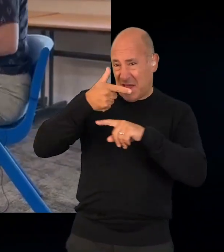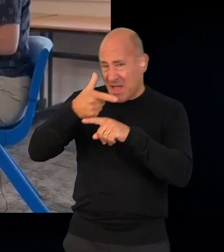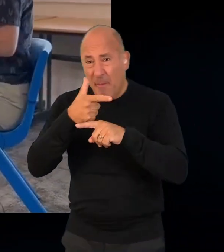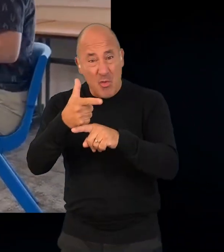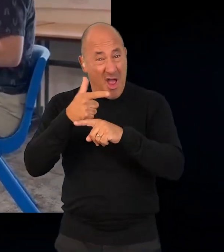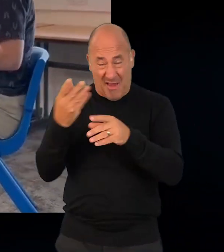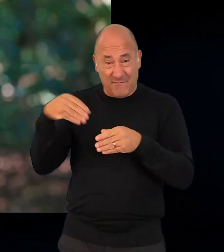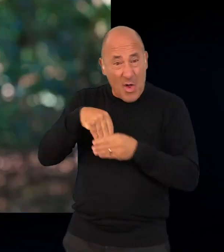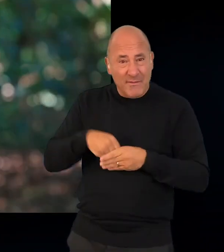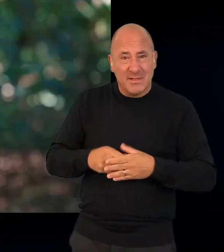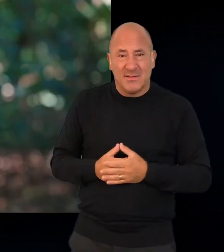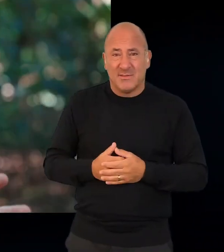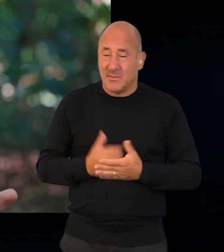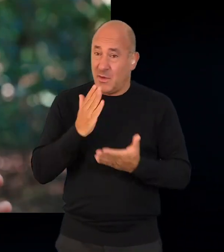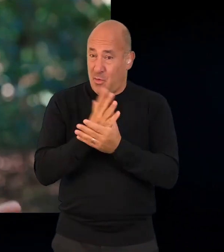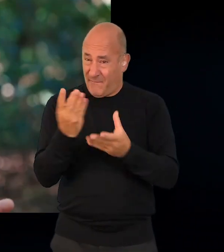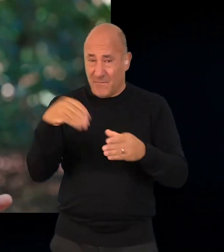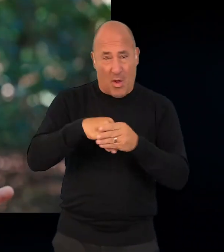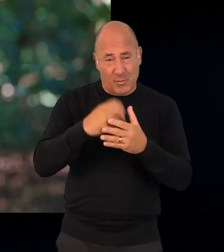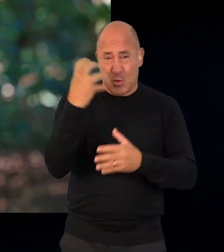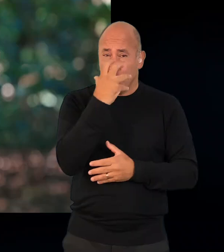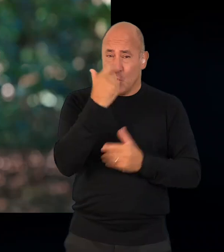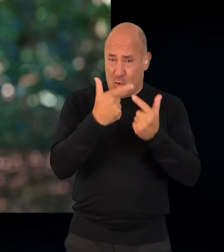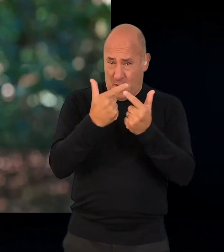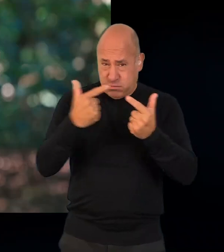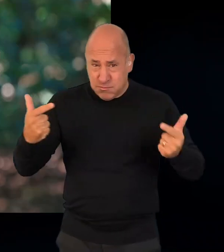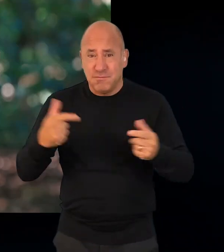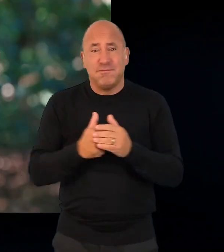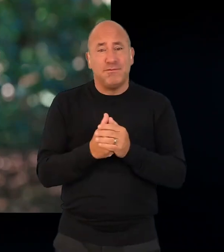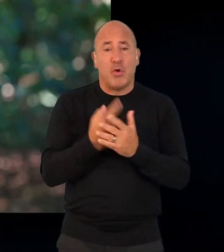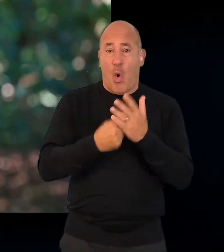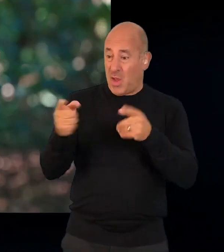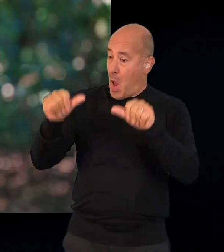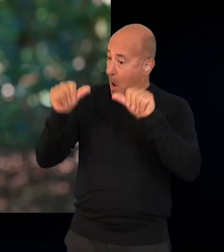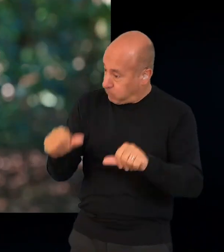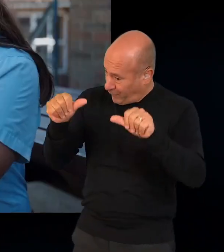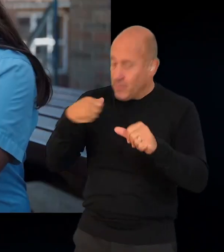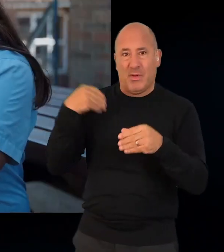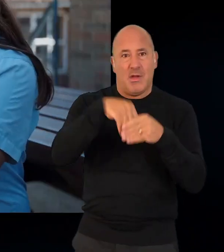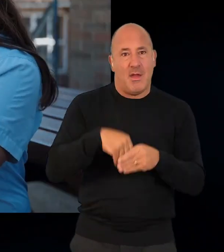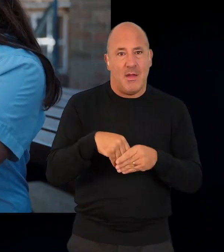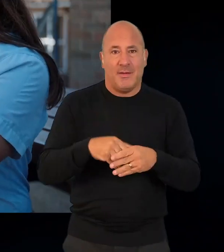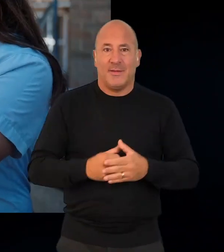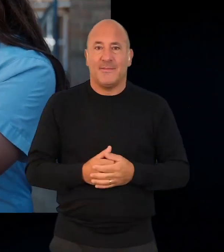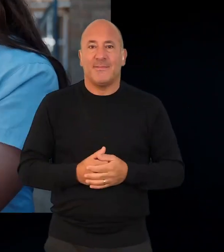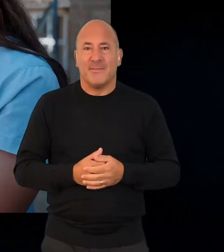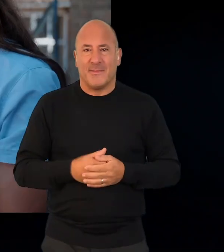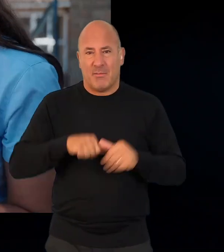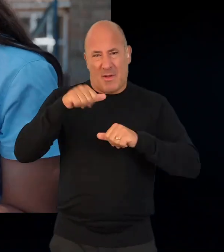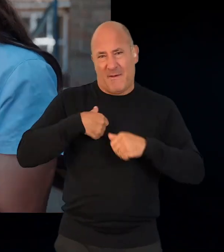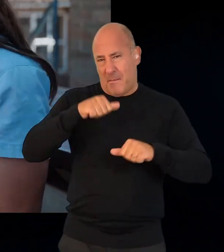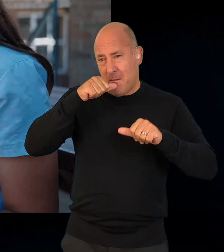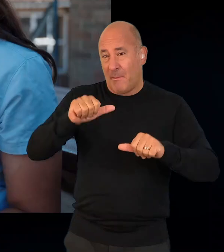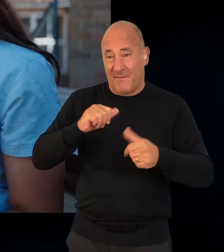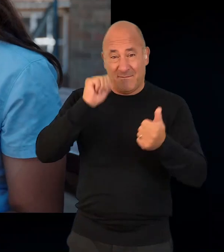done camera work. They have done so much in this project and nothing has been put into it without their approval. My favourite part of the process